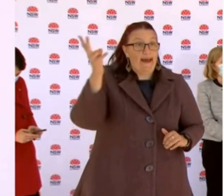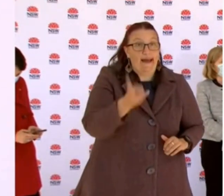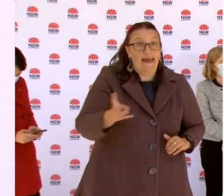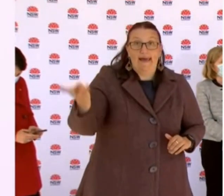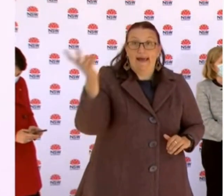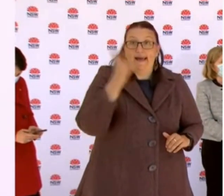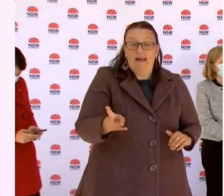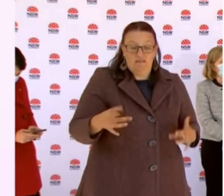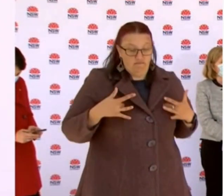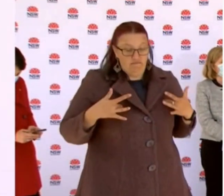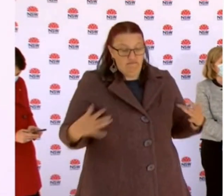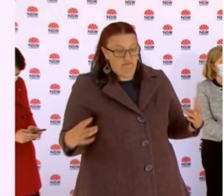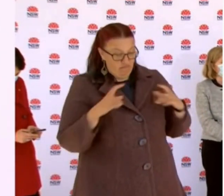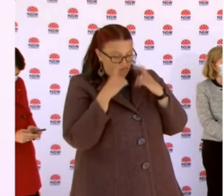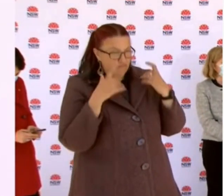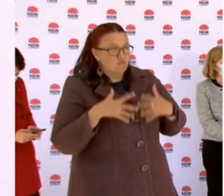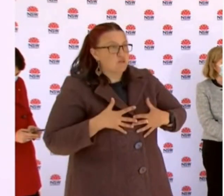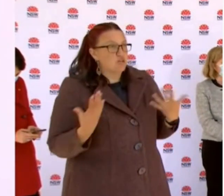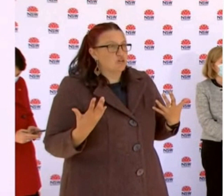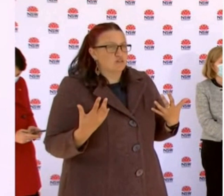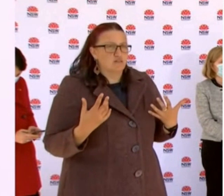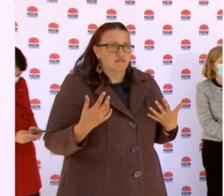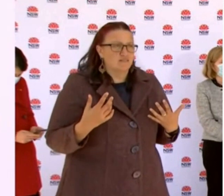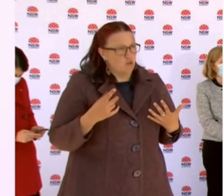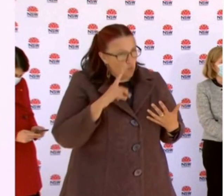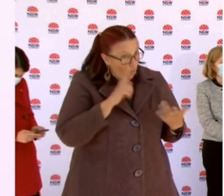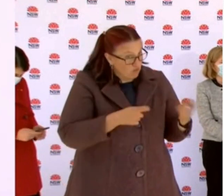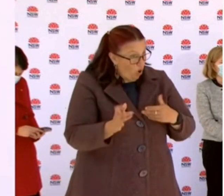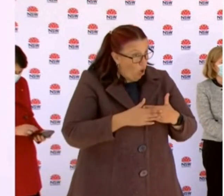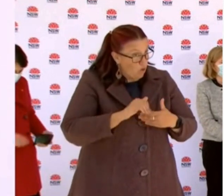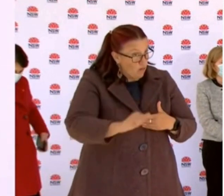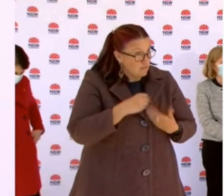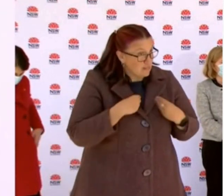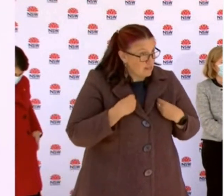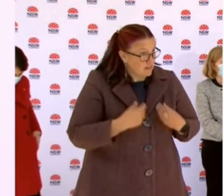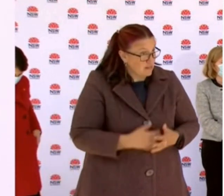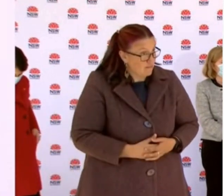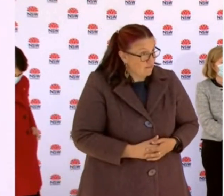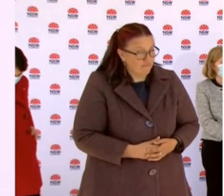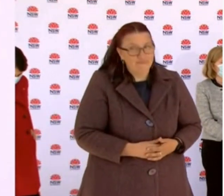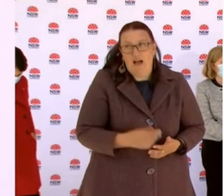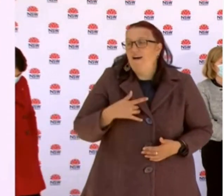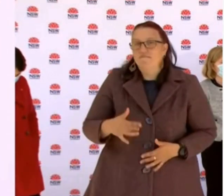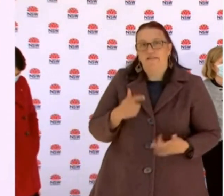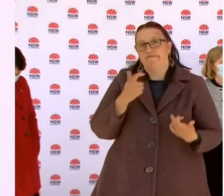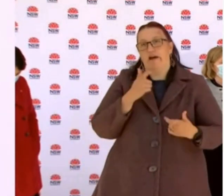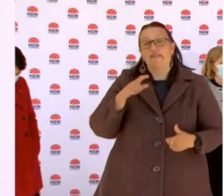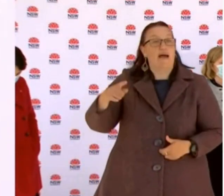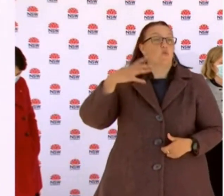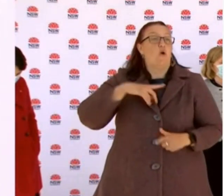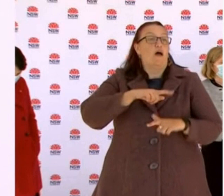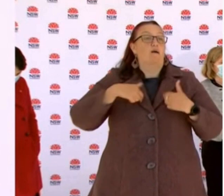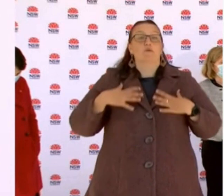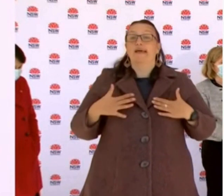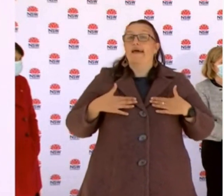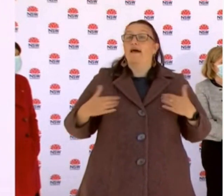in keeping us healthy with healthy food, but quite happy to spread the virus. We're taking all steps. Police and health are working together, and there've been